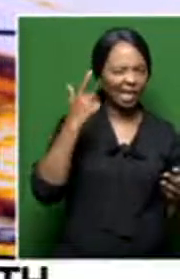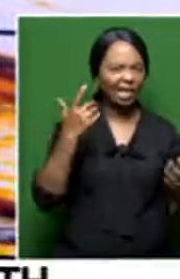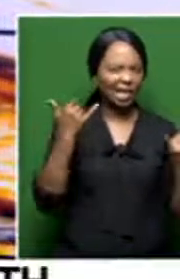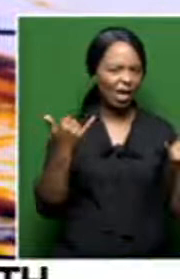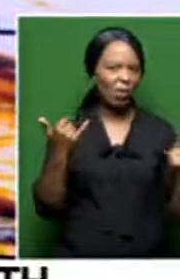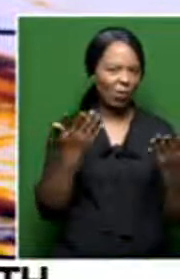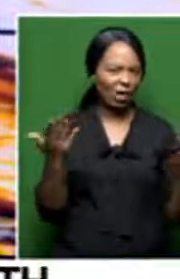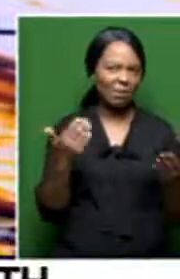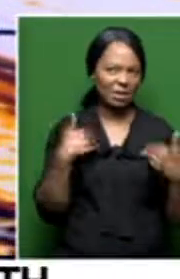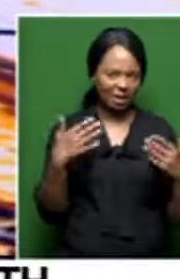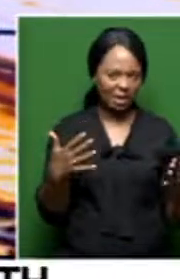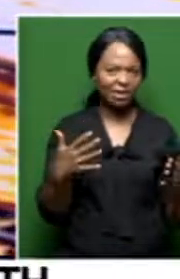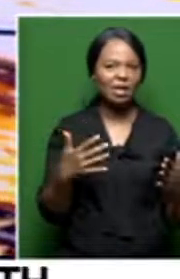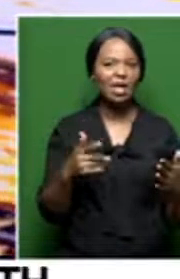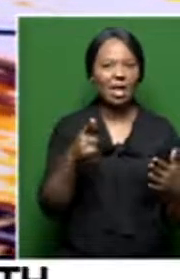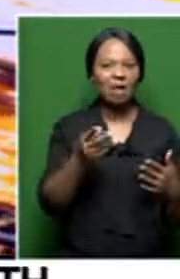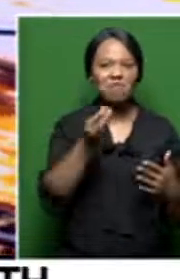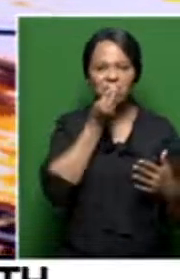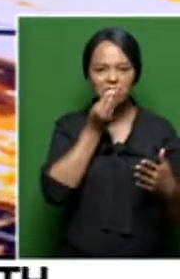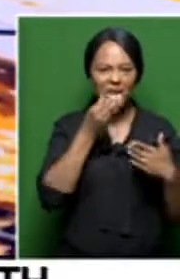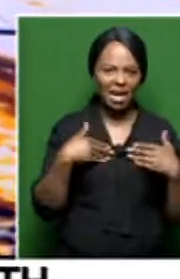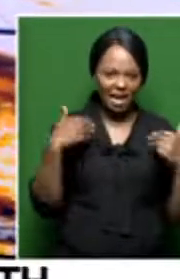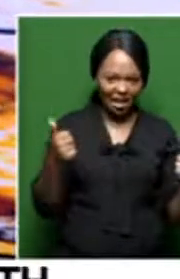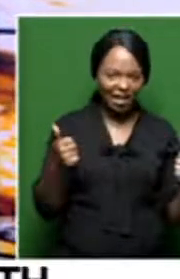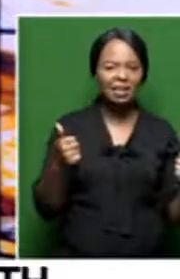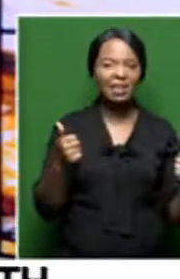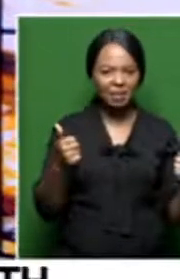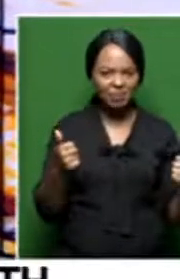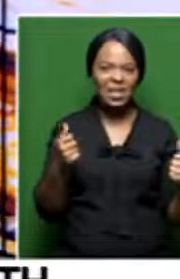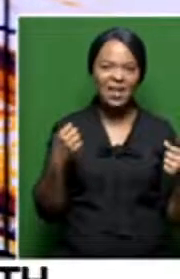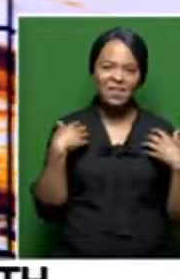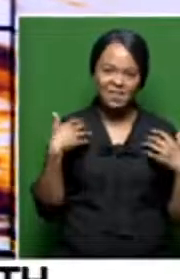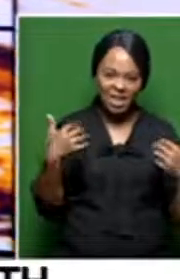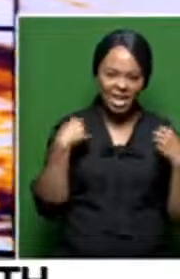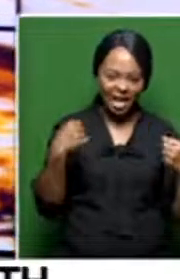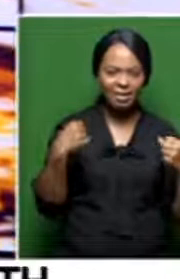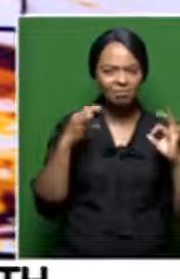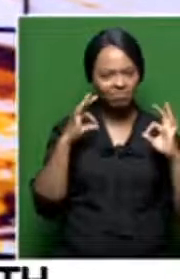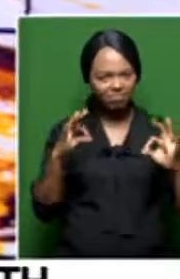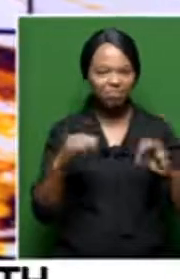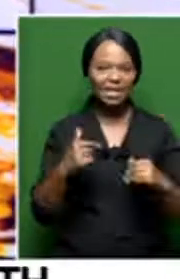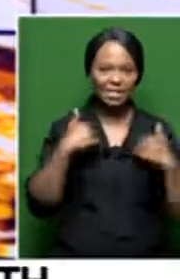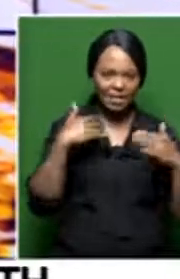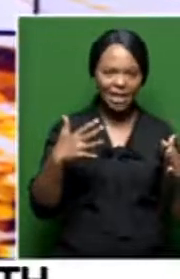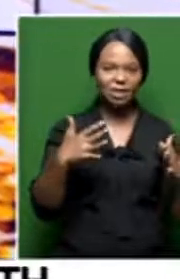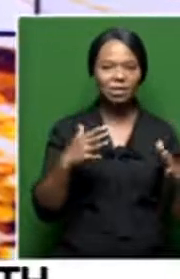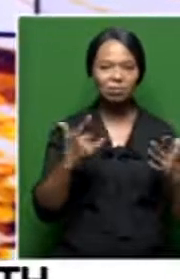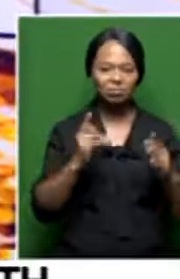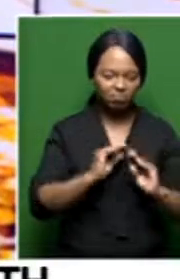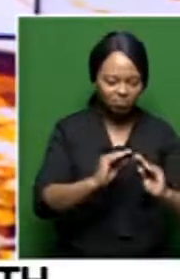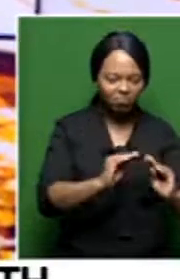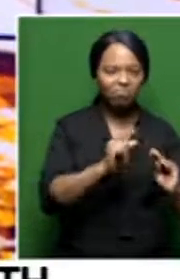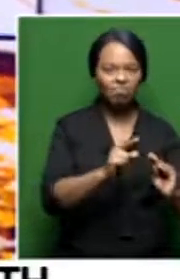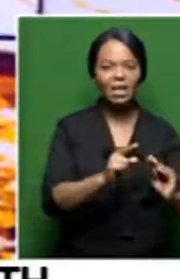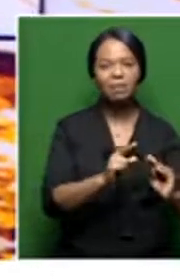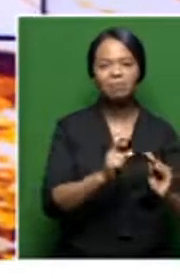where I started was basically nutrition, health and fitness and all of that. Okay. And I started doing boot camps in and around